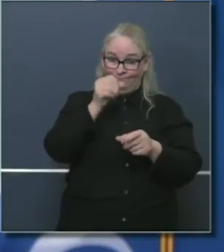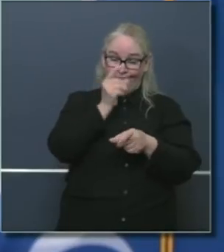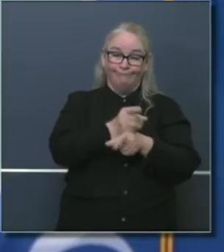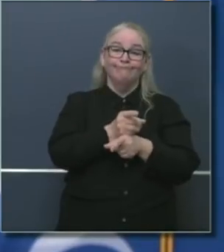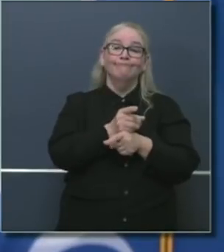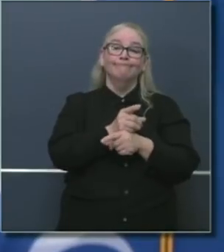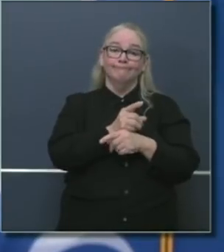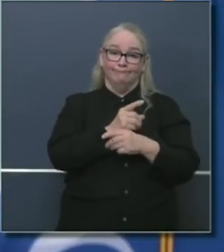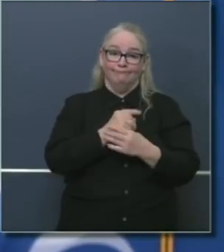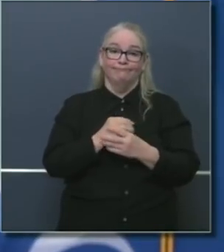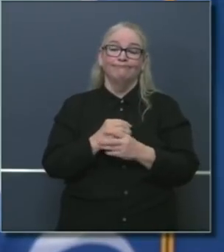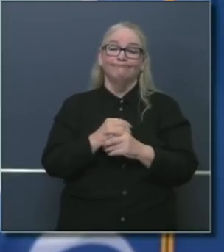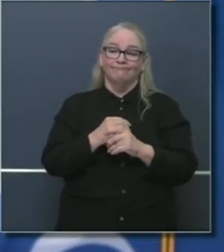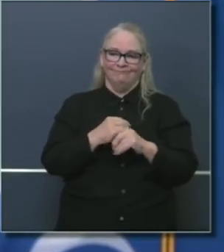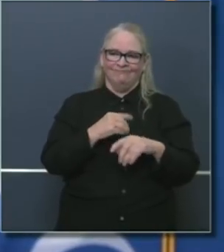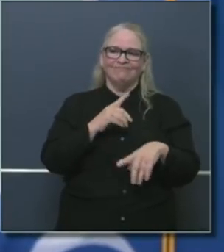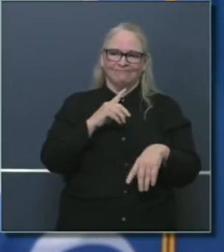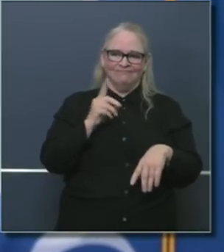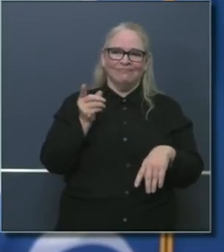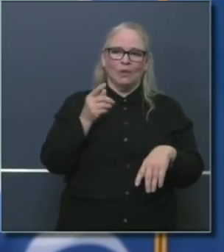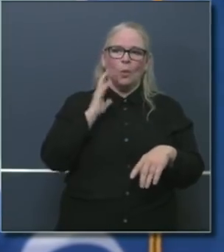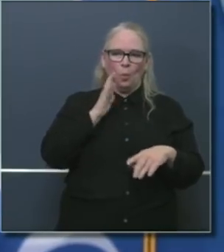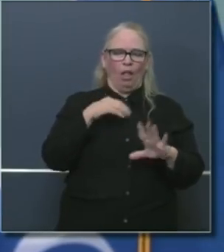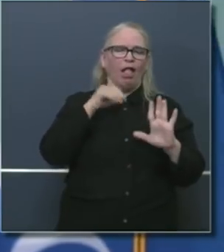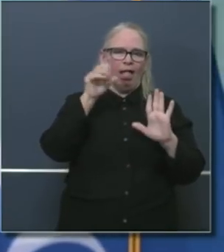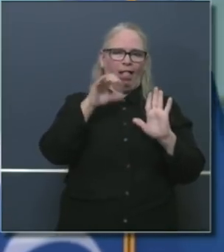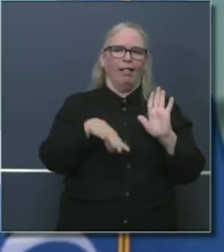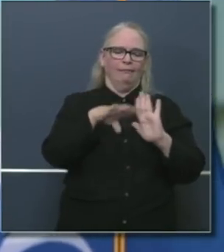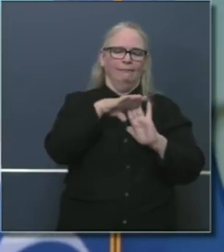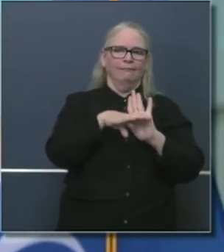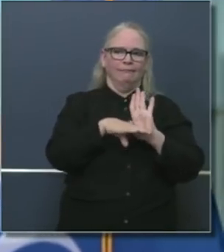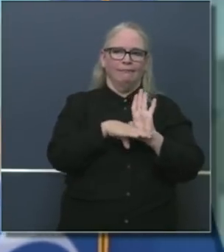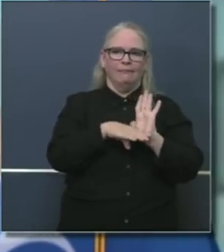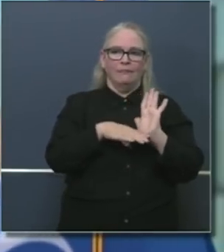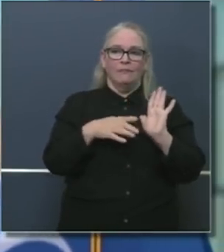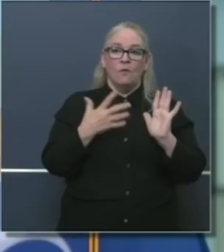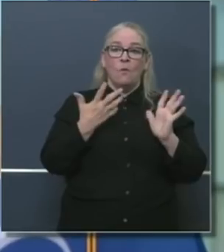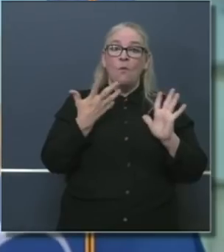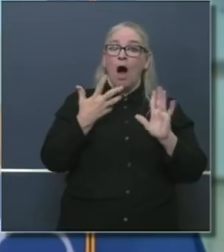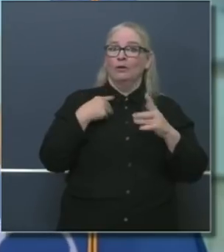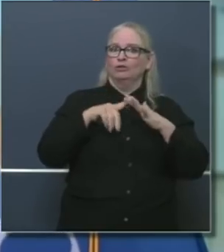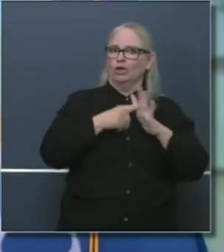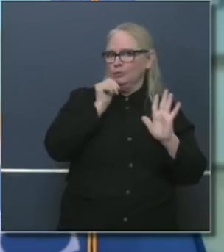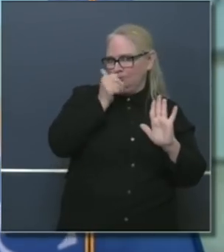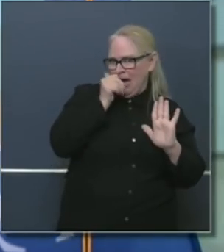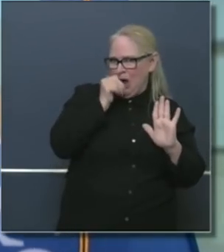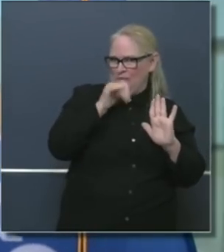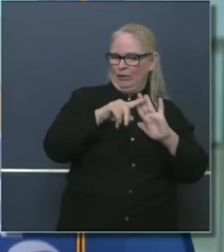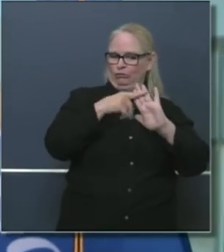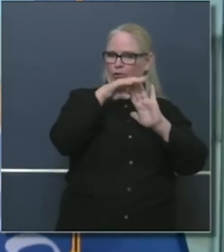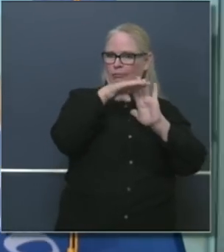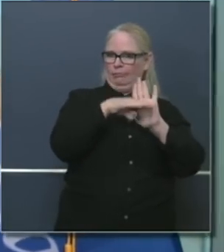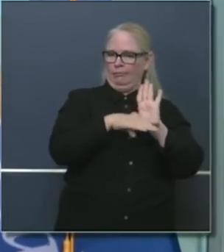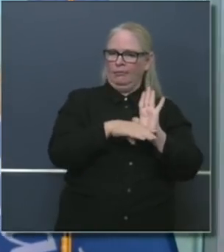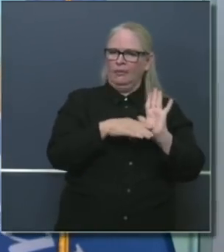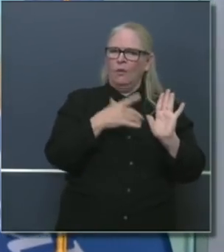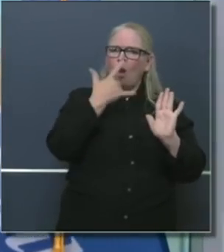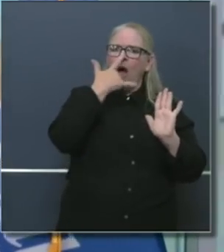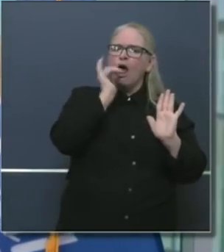through what we look forward to beginning tomorrow in terms of additional sectors